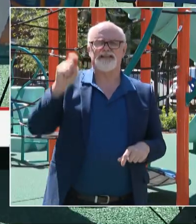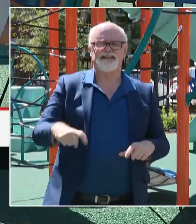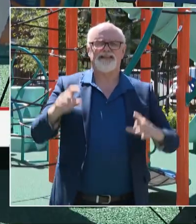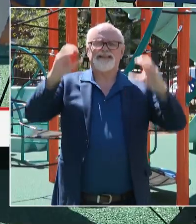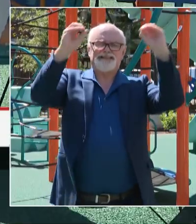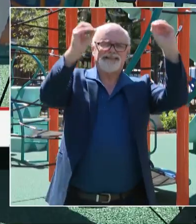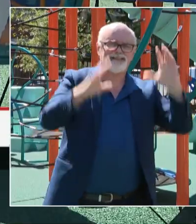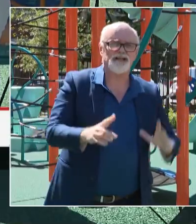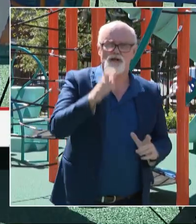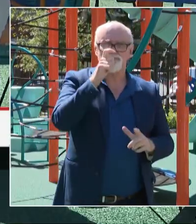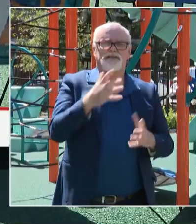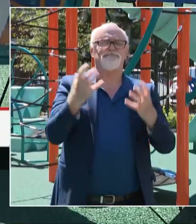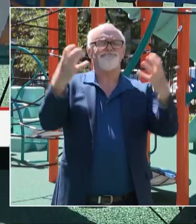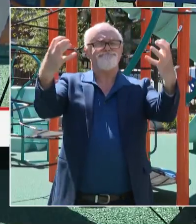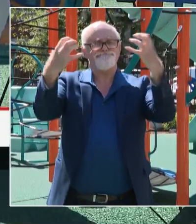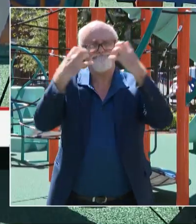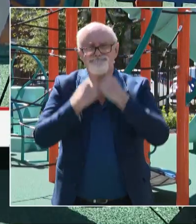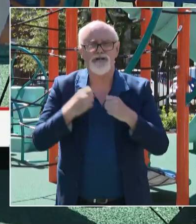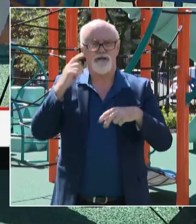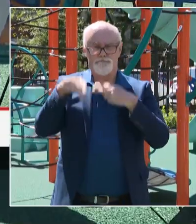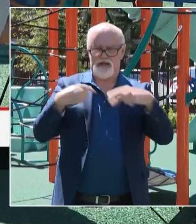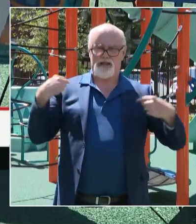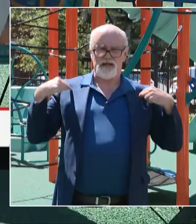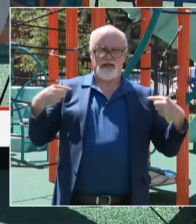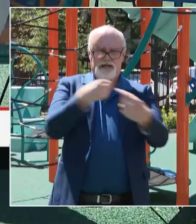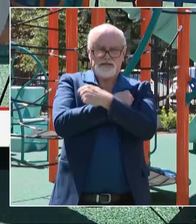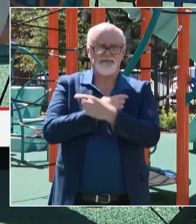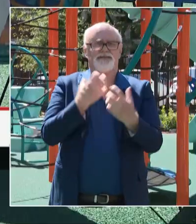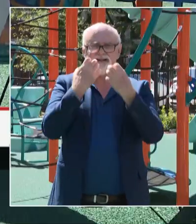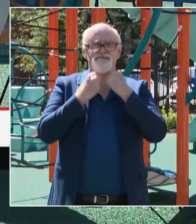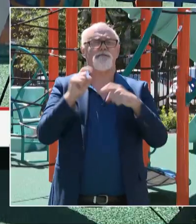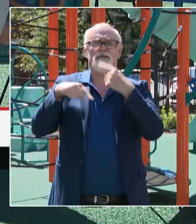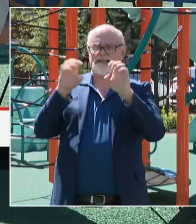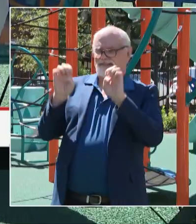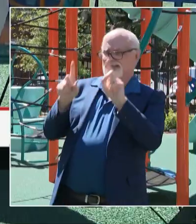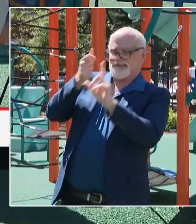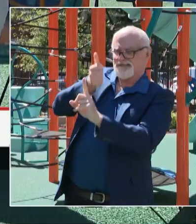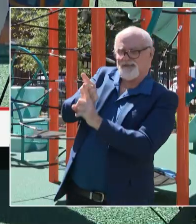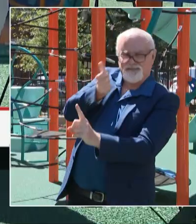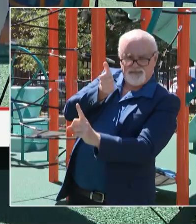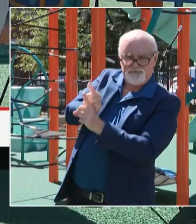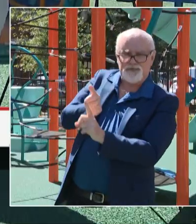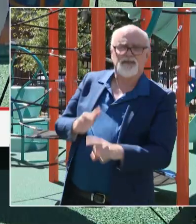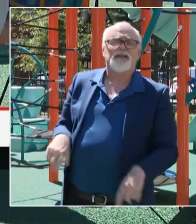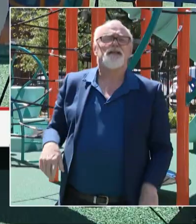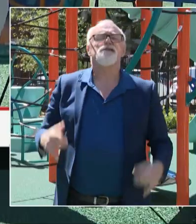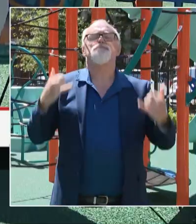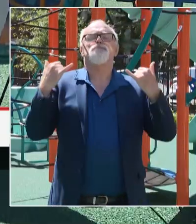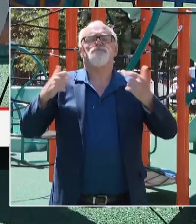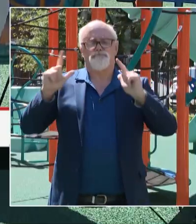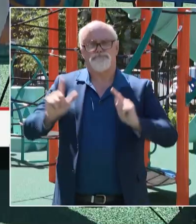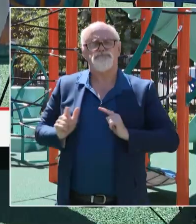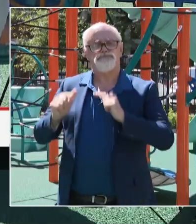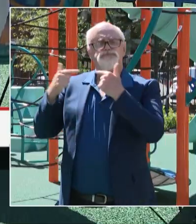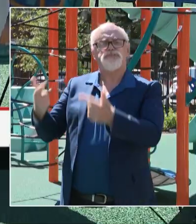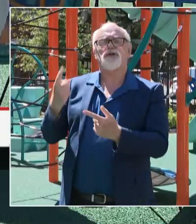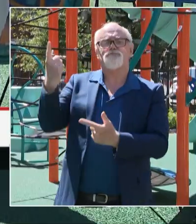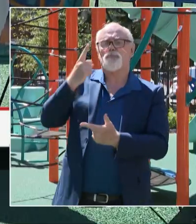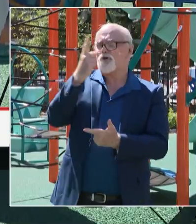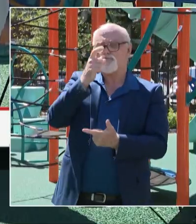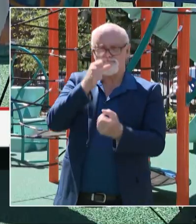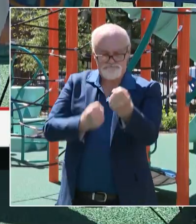and back up that priority with investments. Now I'd like to bring to the mic someone who constantly advocates